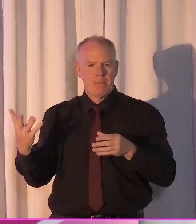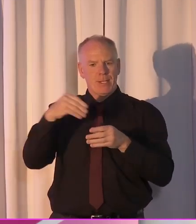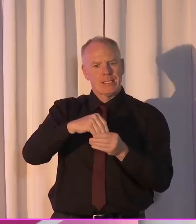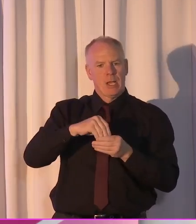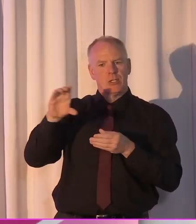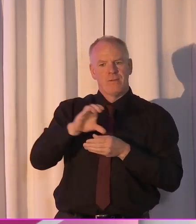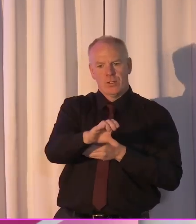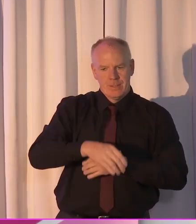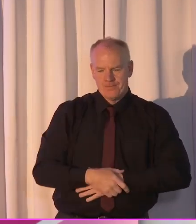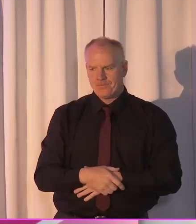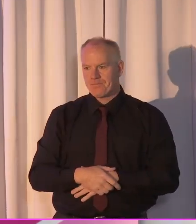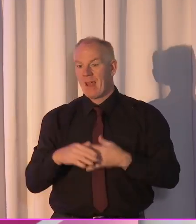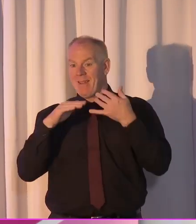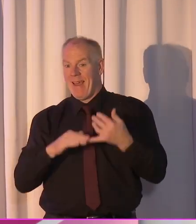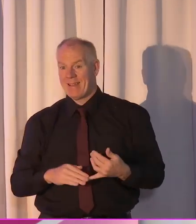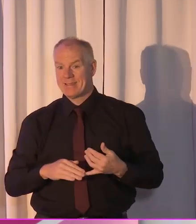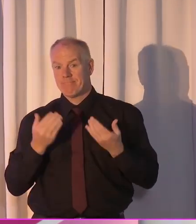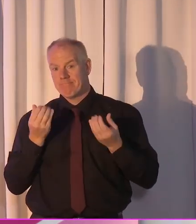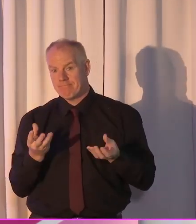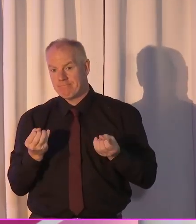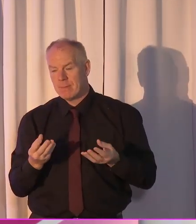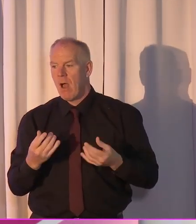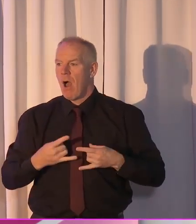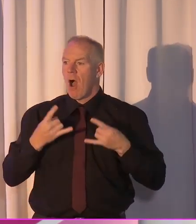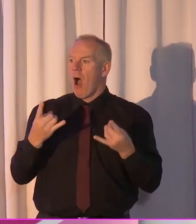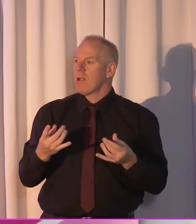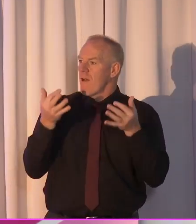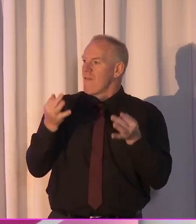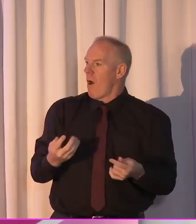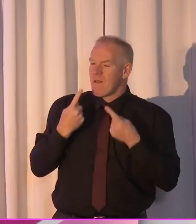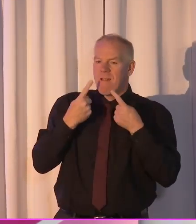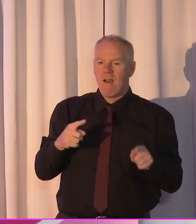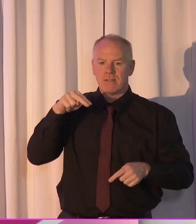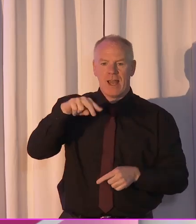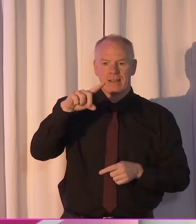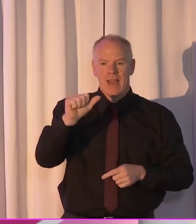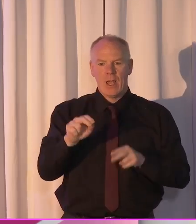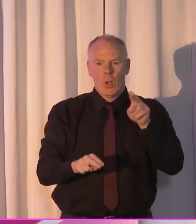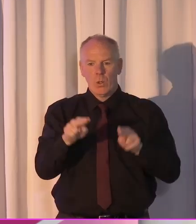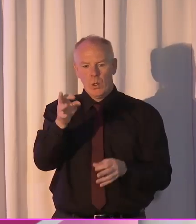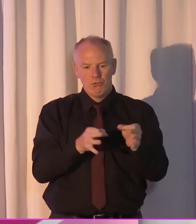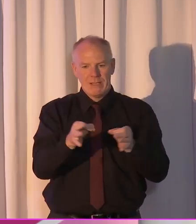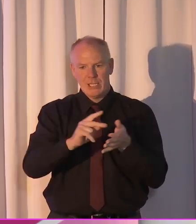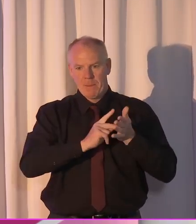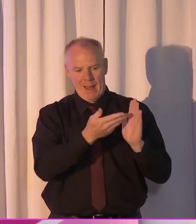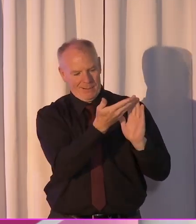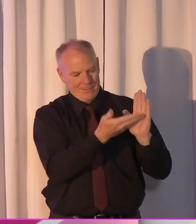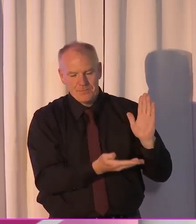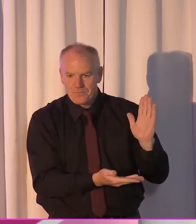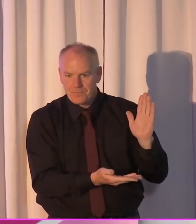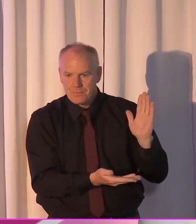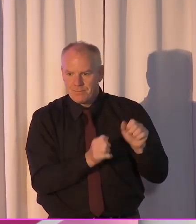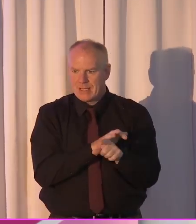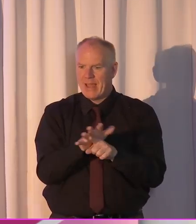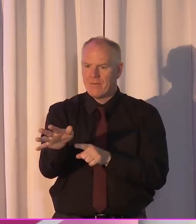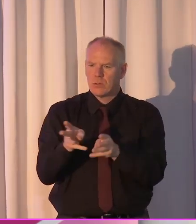Participation Fund. Finally, I am now honoured to formally launch the NDA's new strategic plan, which will guide the work